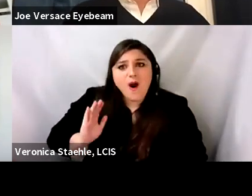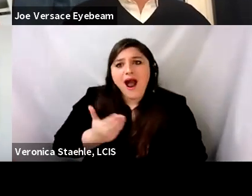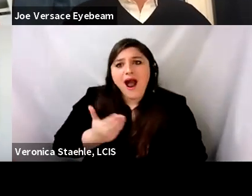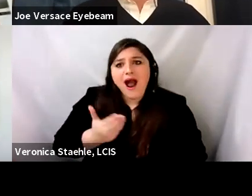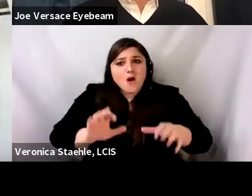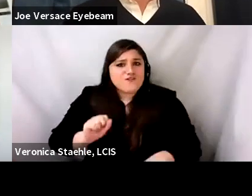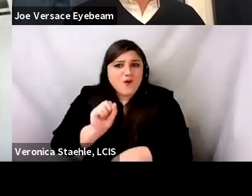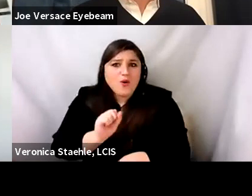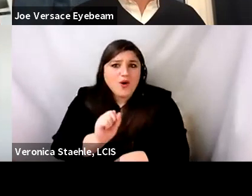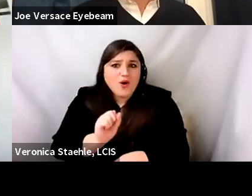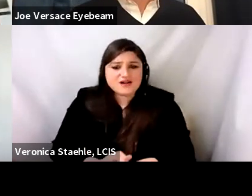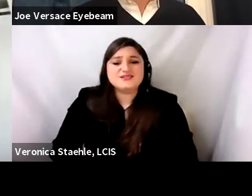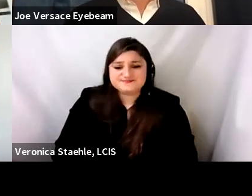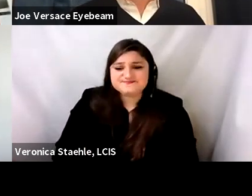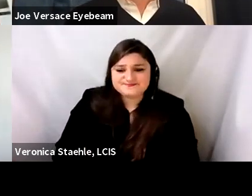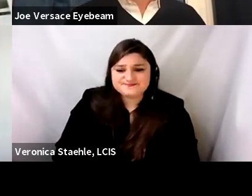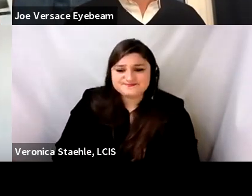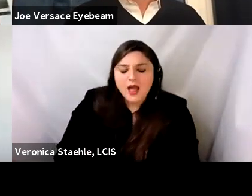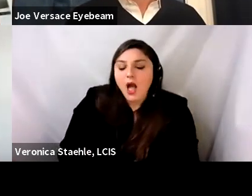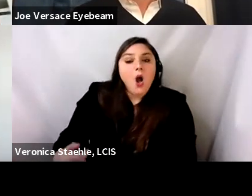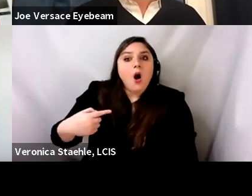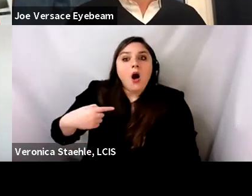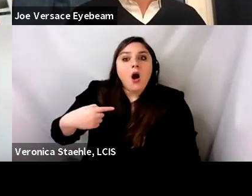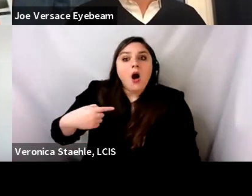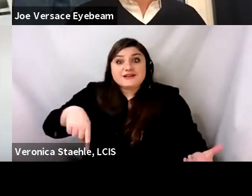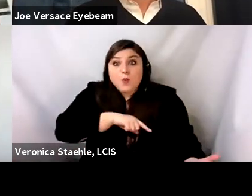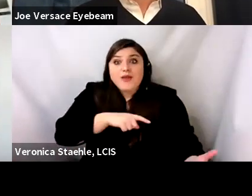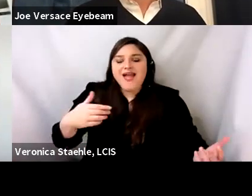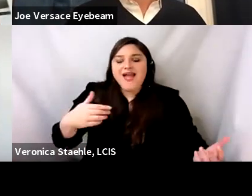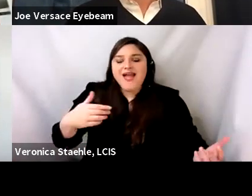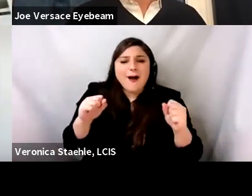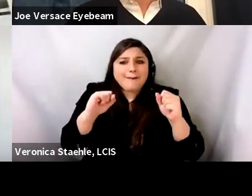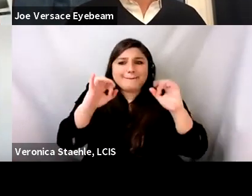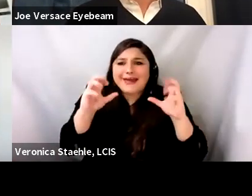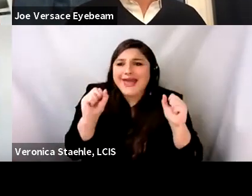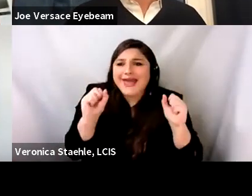programs, reports on these amazing, we can almost not believe